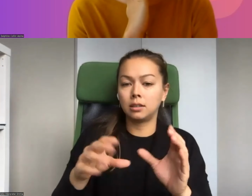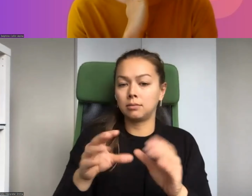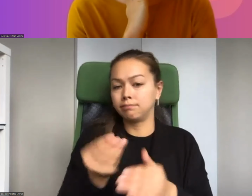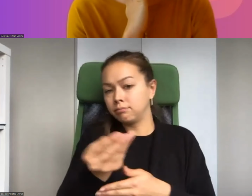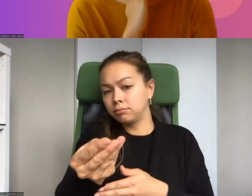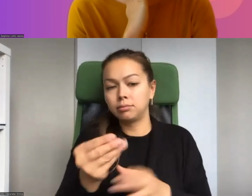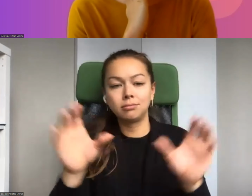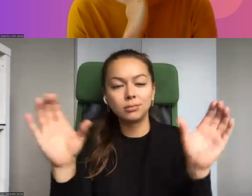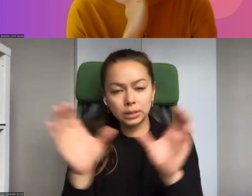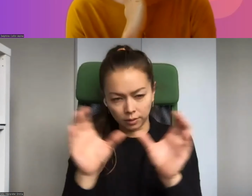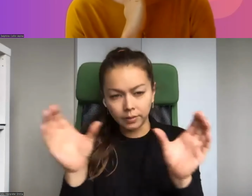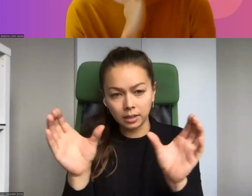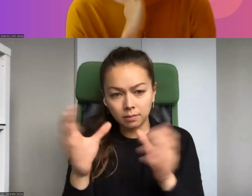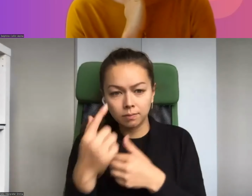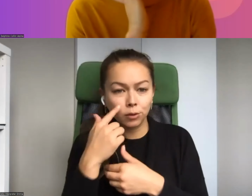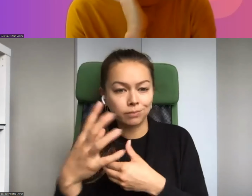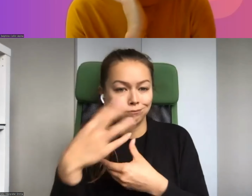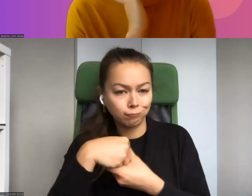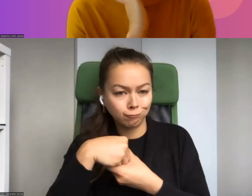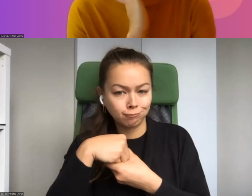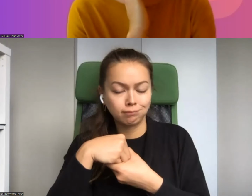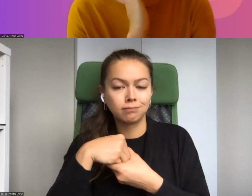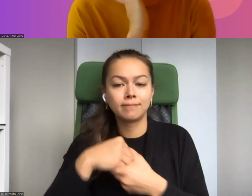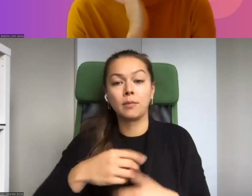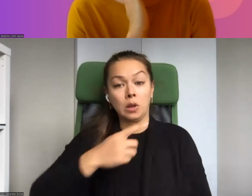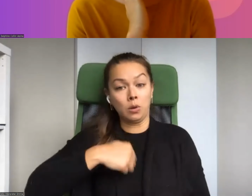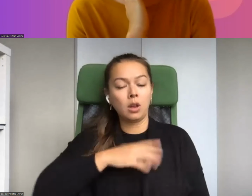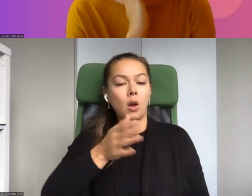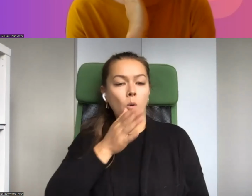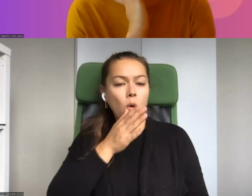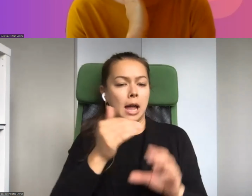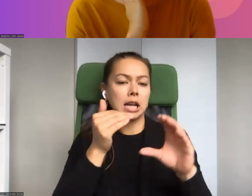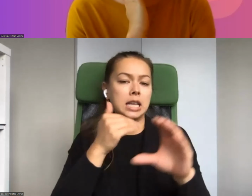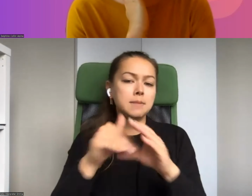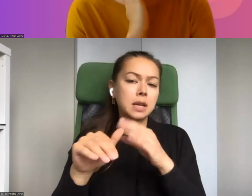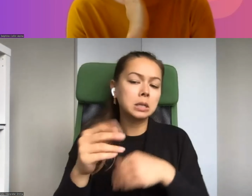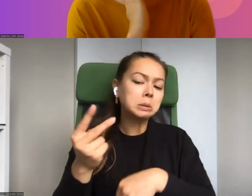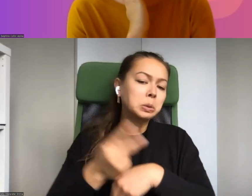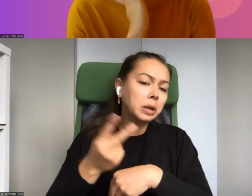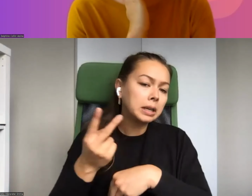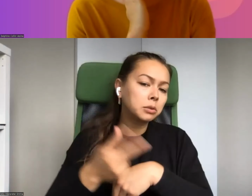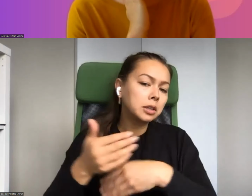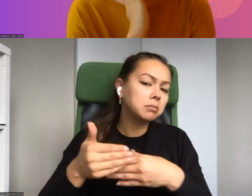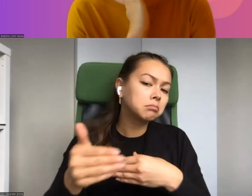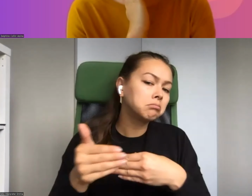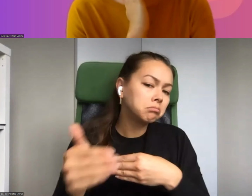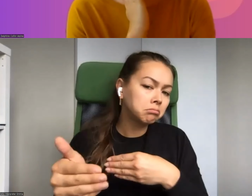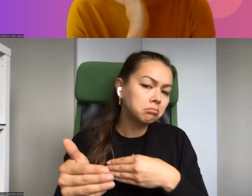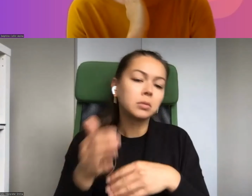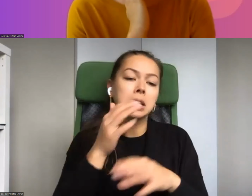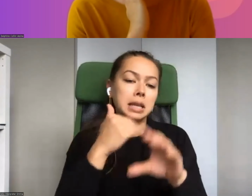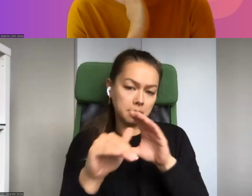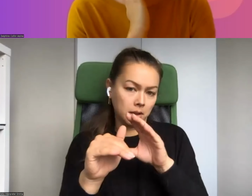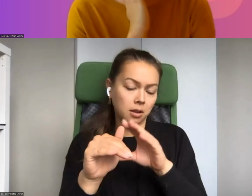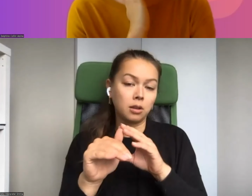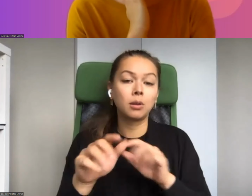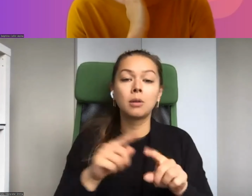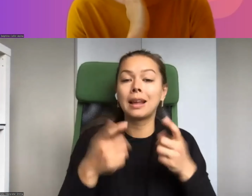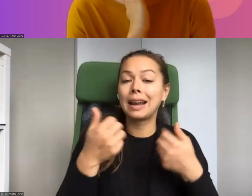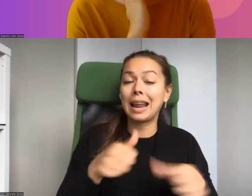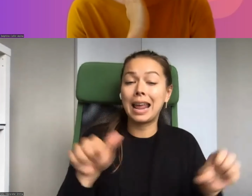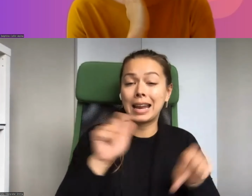you the registration by email over the next few days. And you can always come to the Knowledge Center Hub